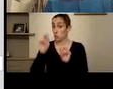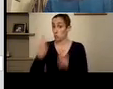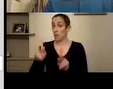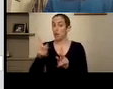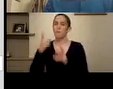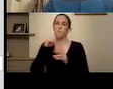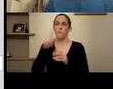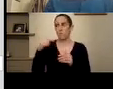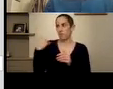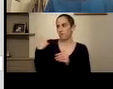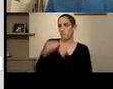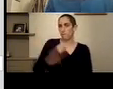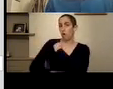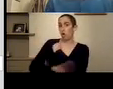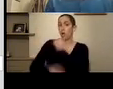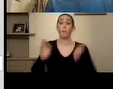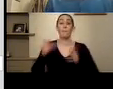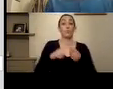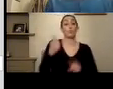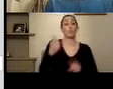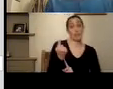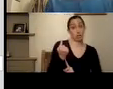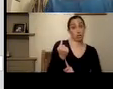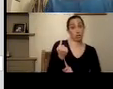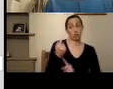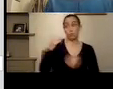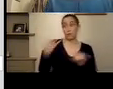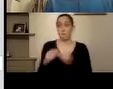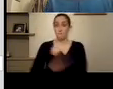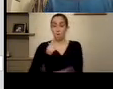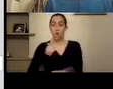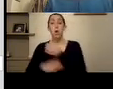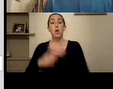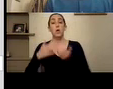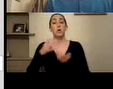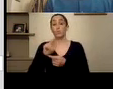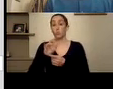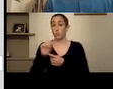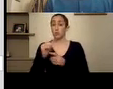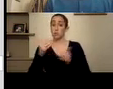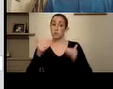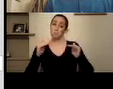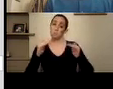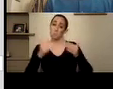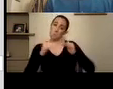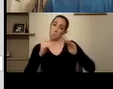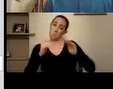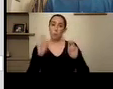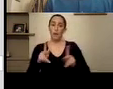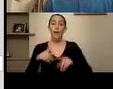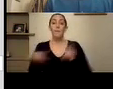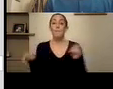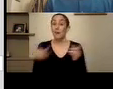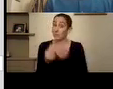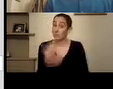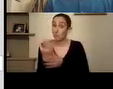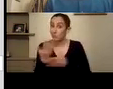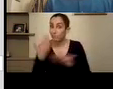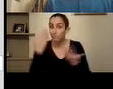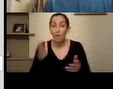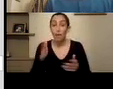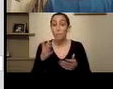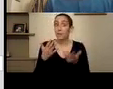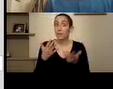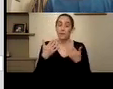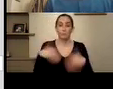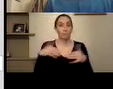we were compared to last year, as Adam said, who knows what the spring will bring us. Amazingly, we were able to get through this semester almost to the very